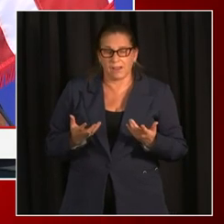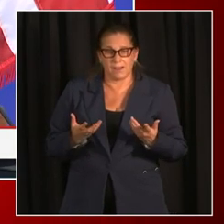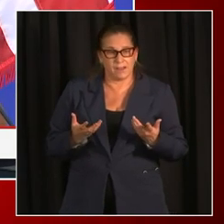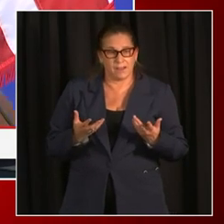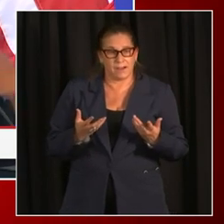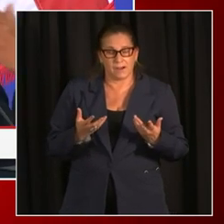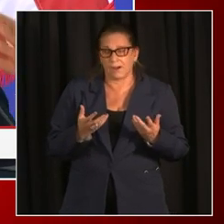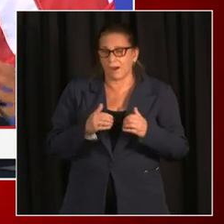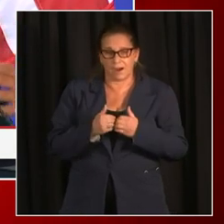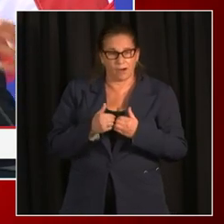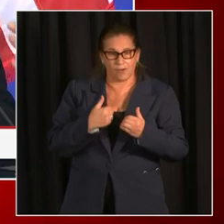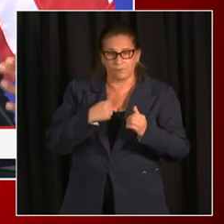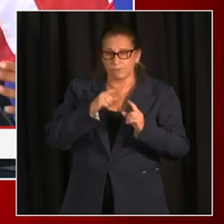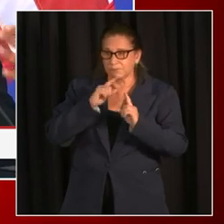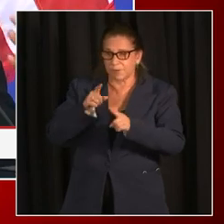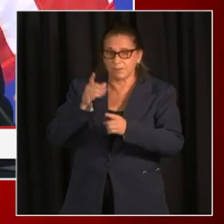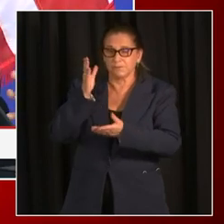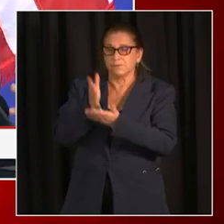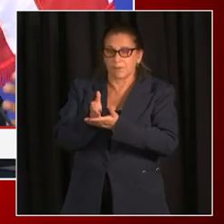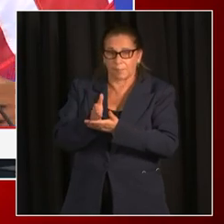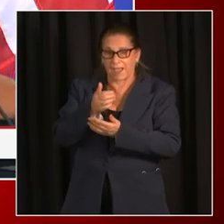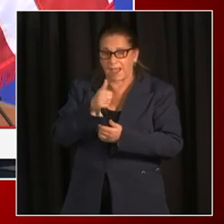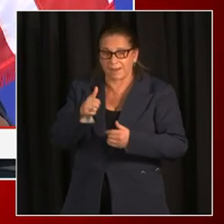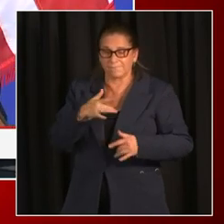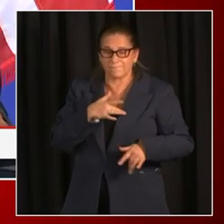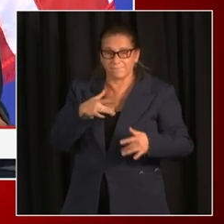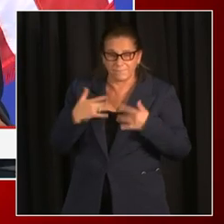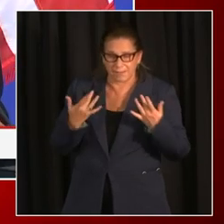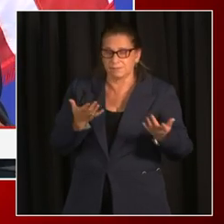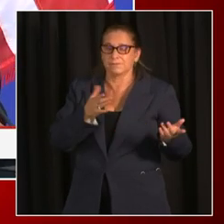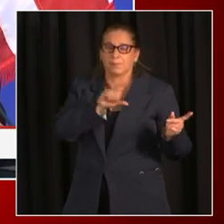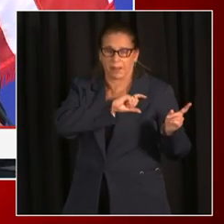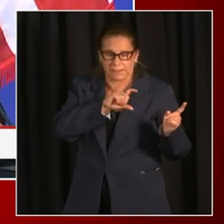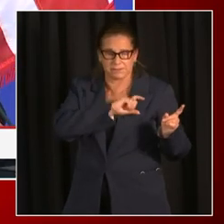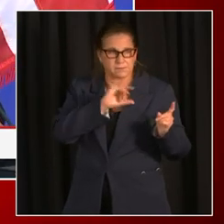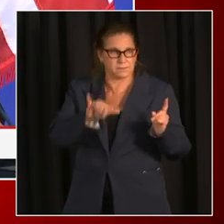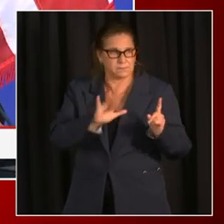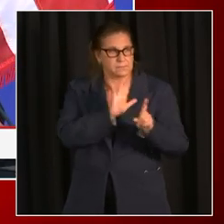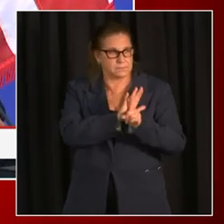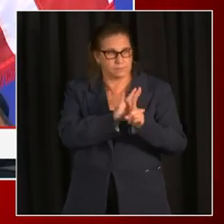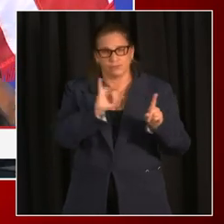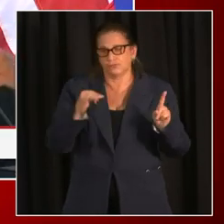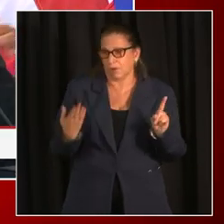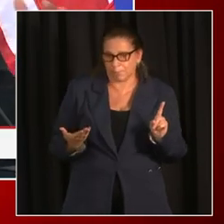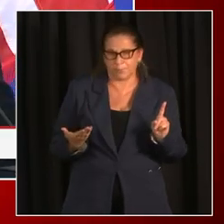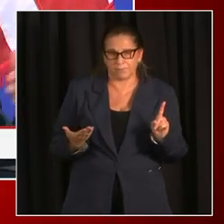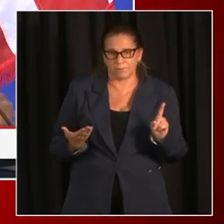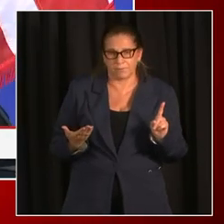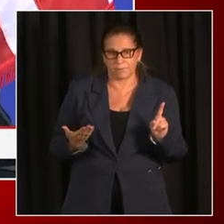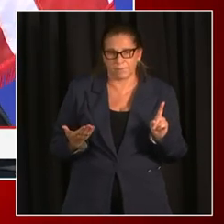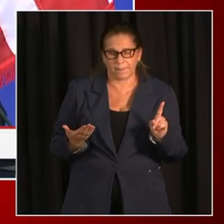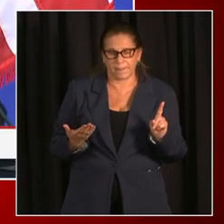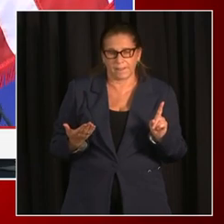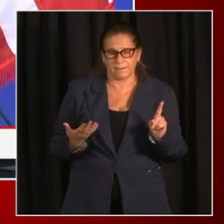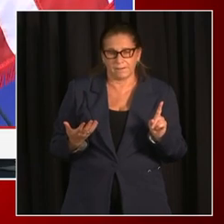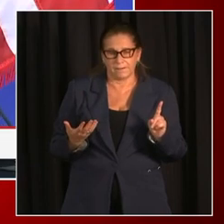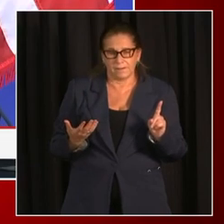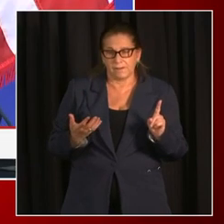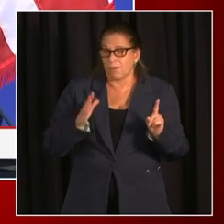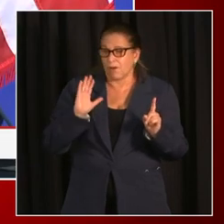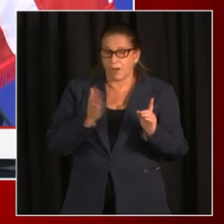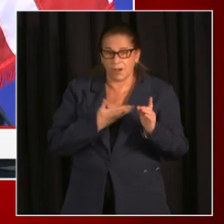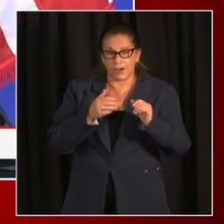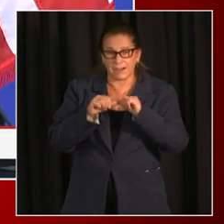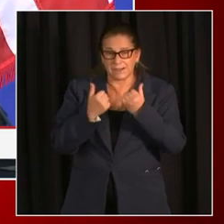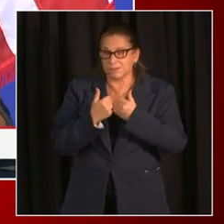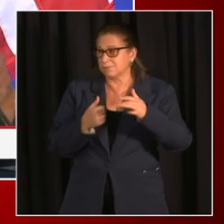of people to stop an event that has started is the Metropolitan Police Department. All of our agencies, however,